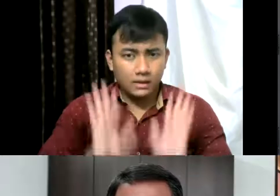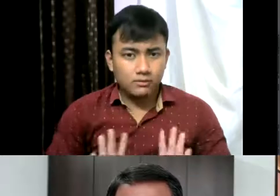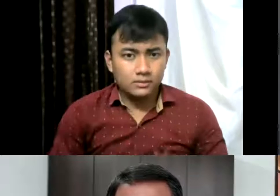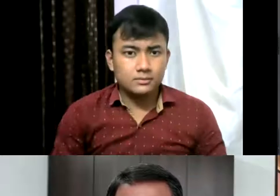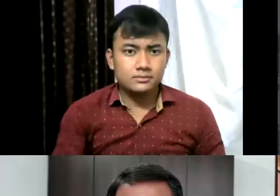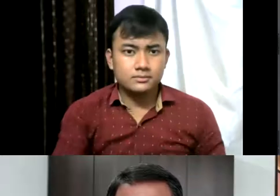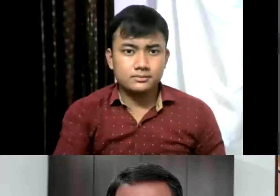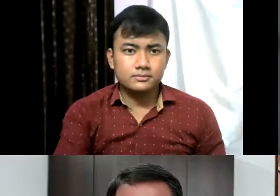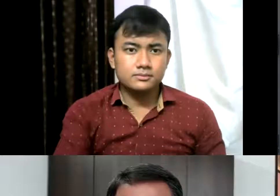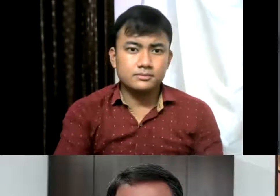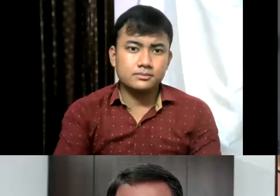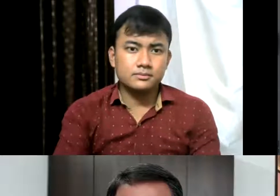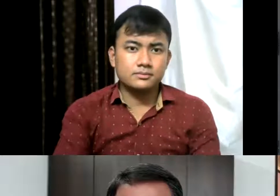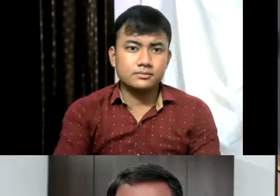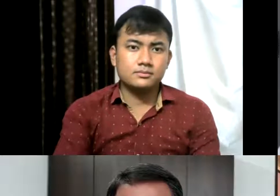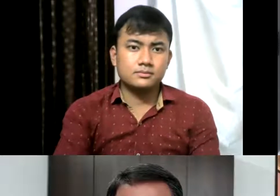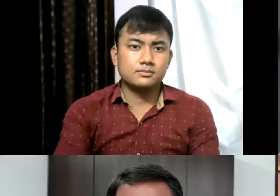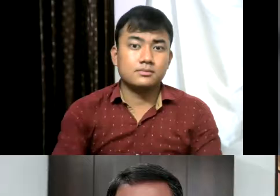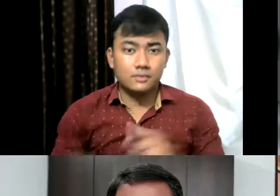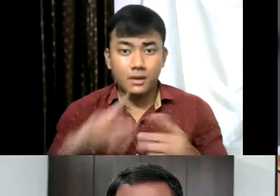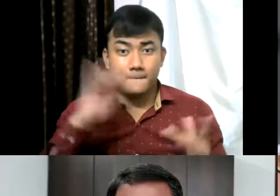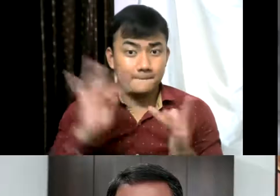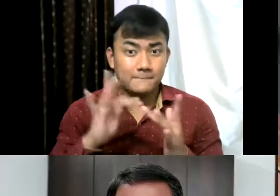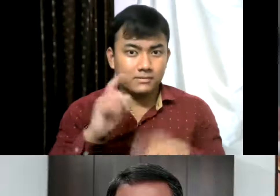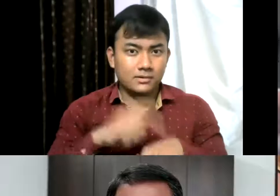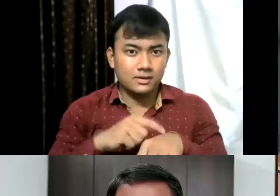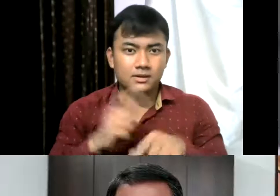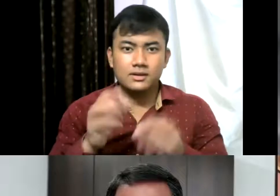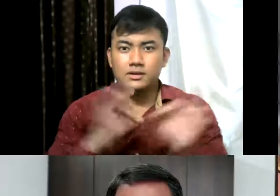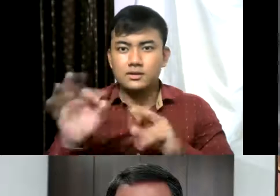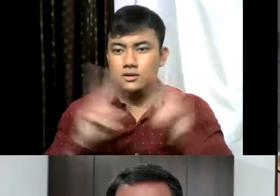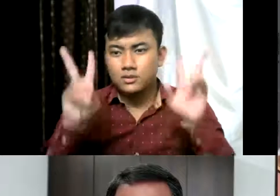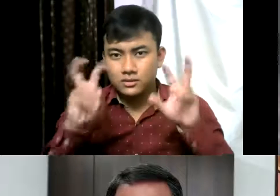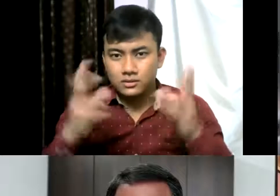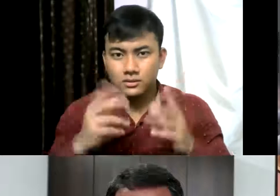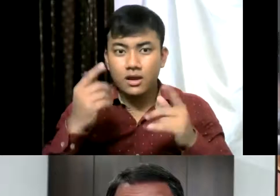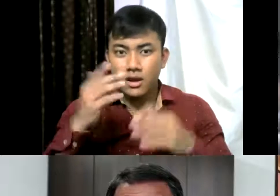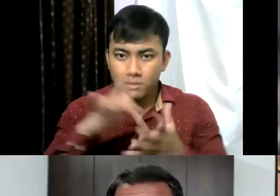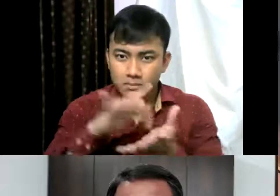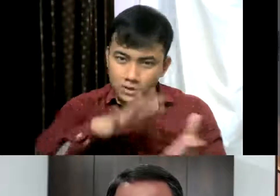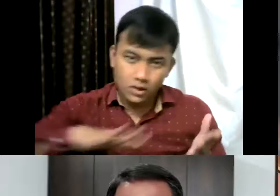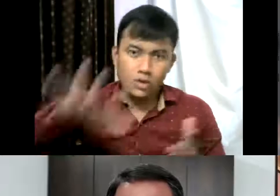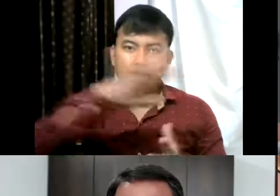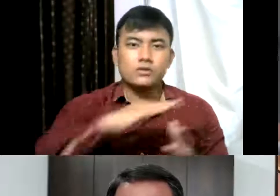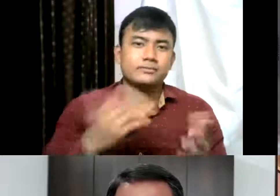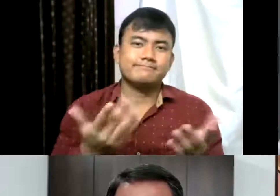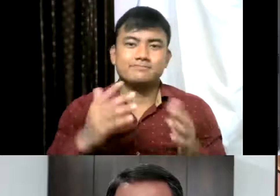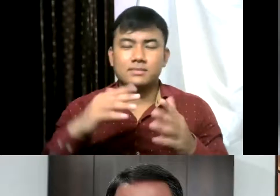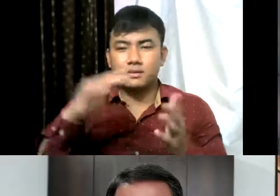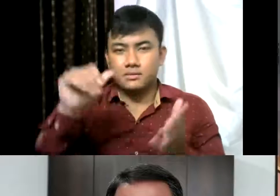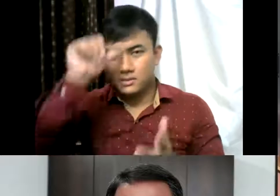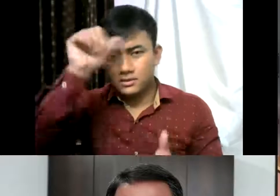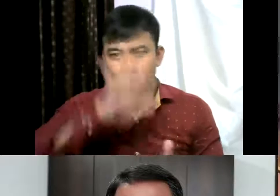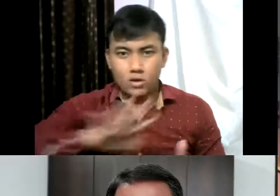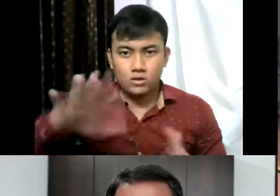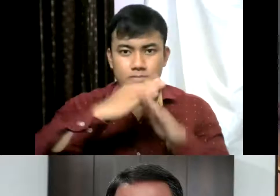I think that I really do think that this is the perfect time to talk about digital security and sexting. I actually, when I